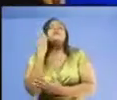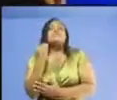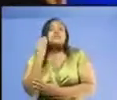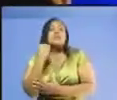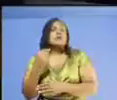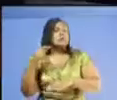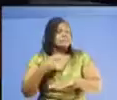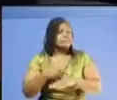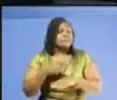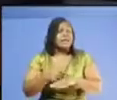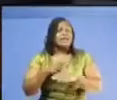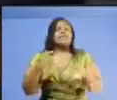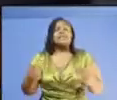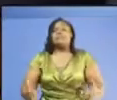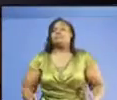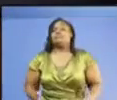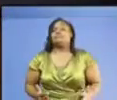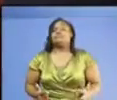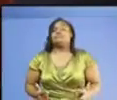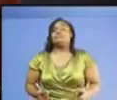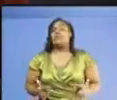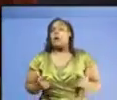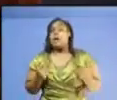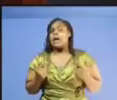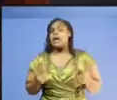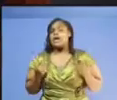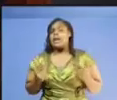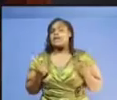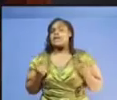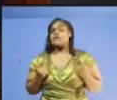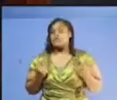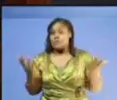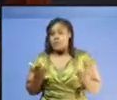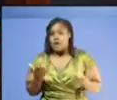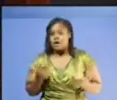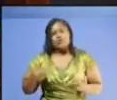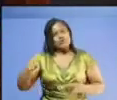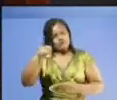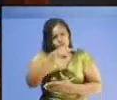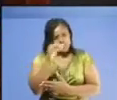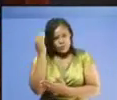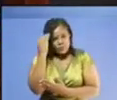live with what you know God can fix.